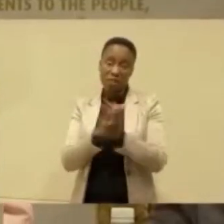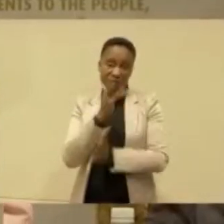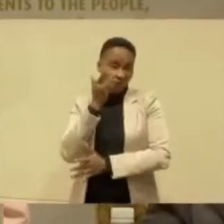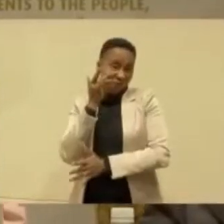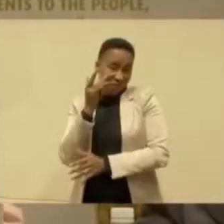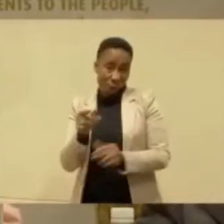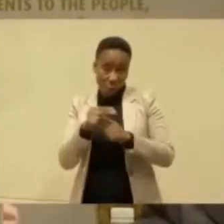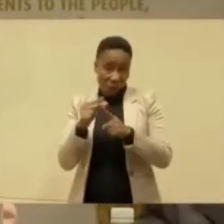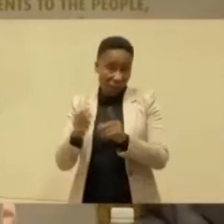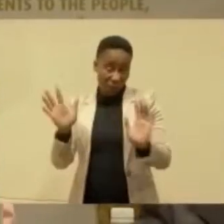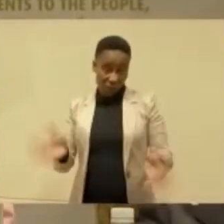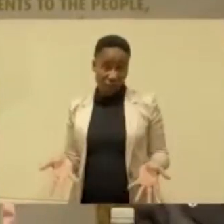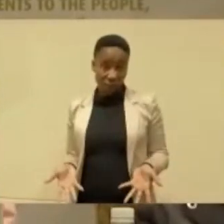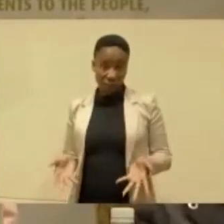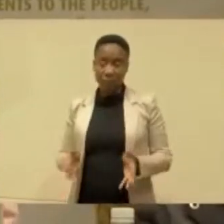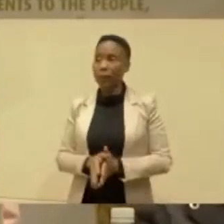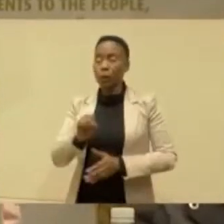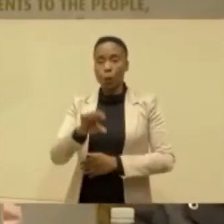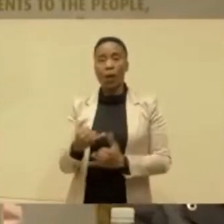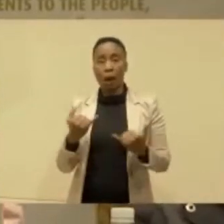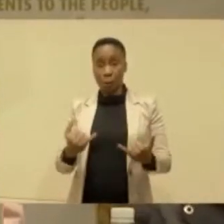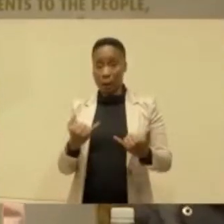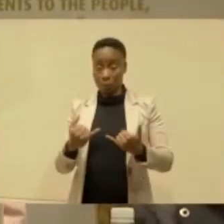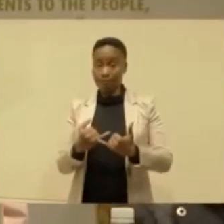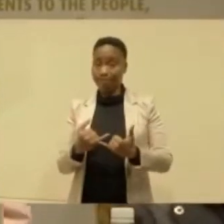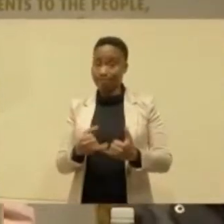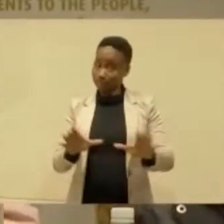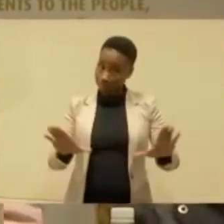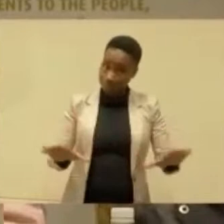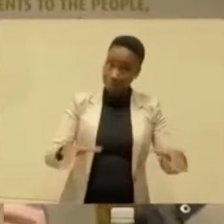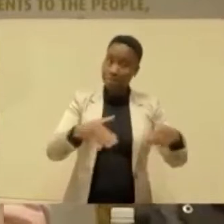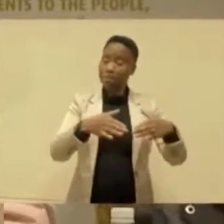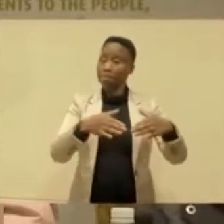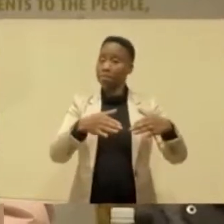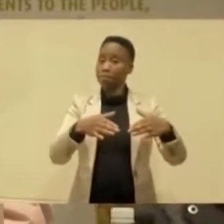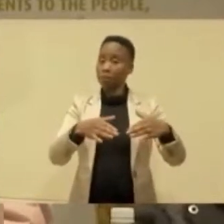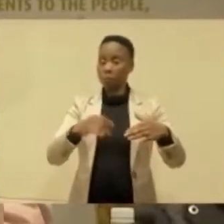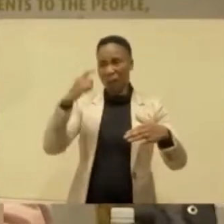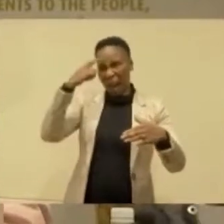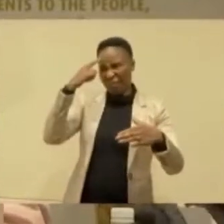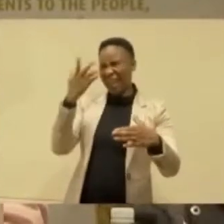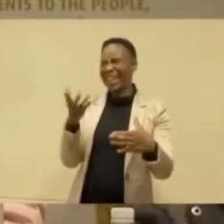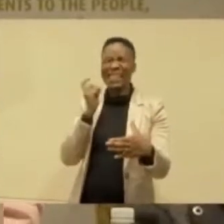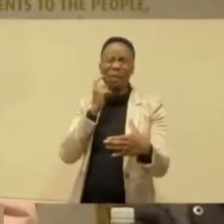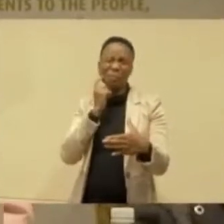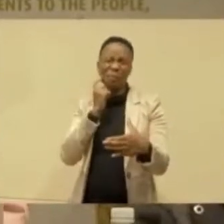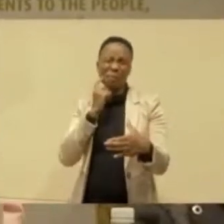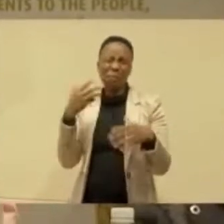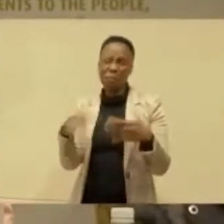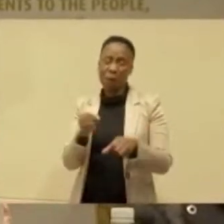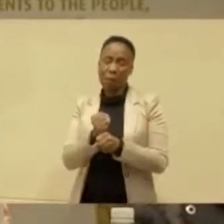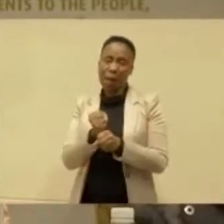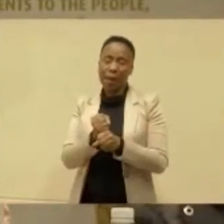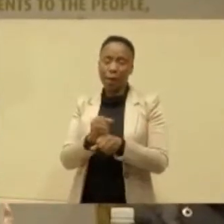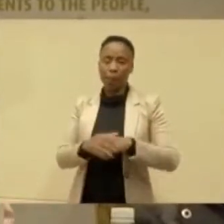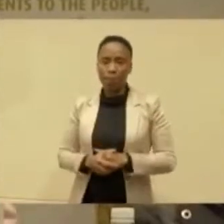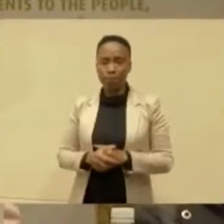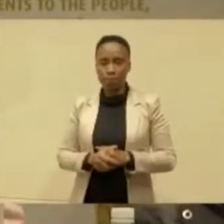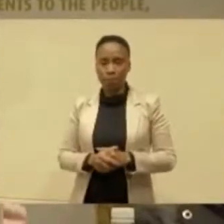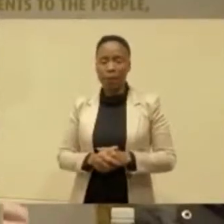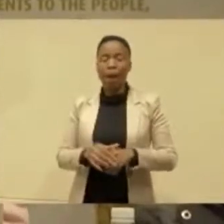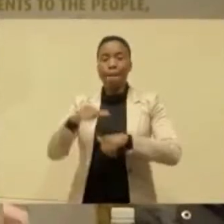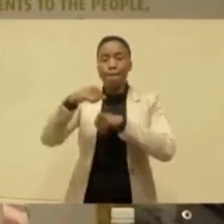so this session i think i must just simplify it for 18